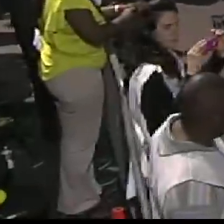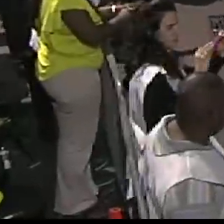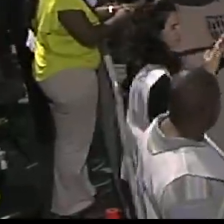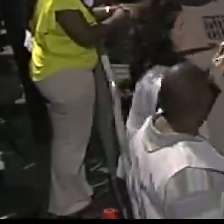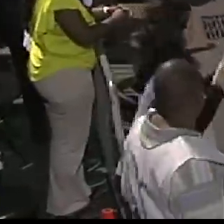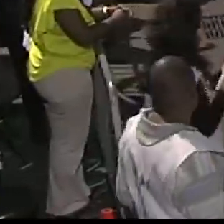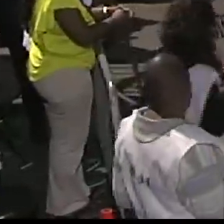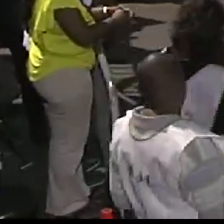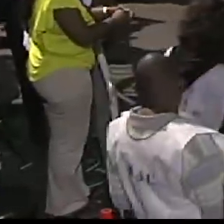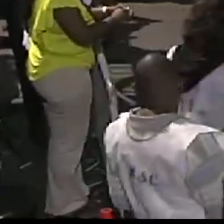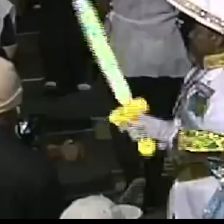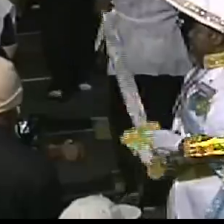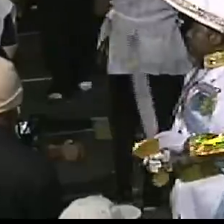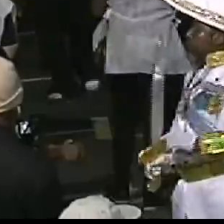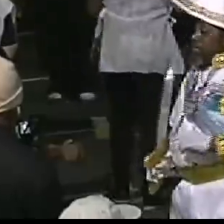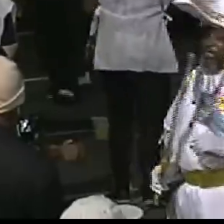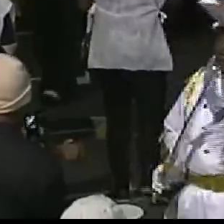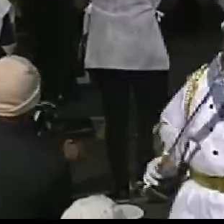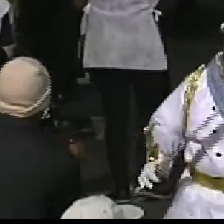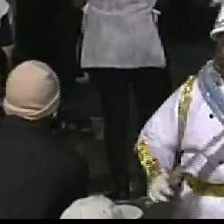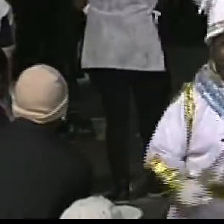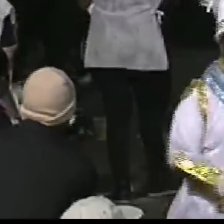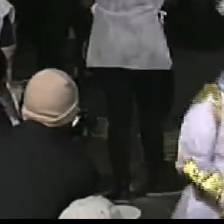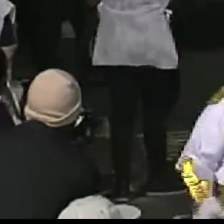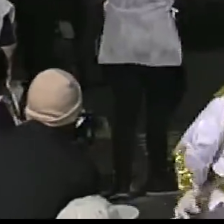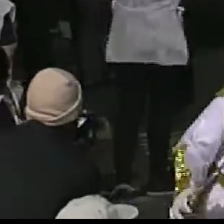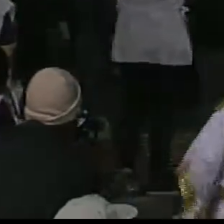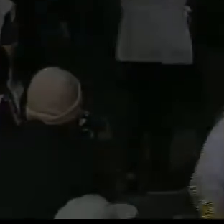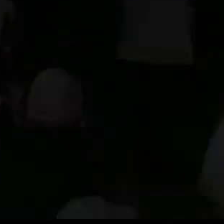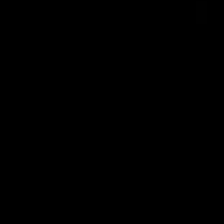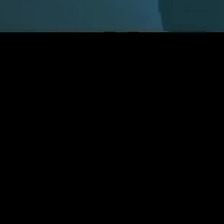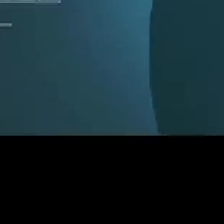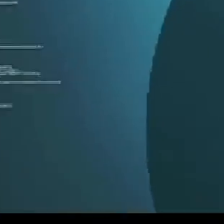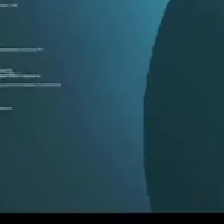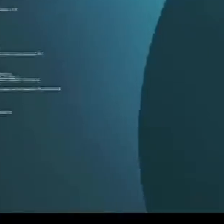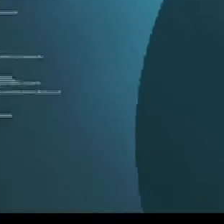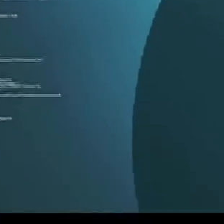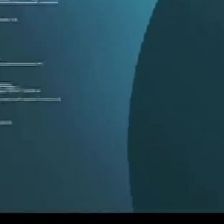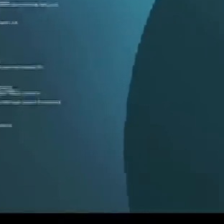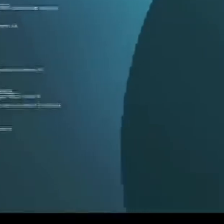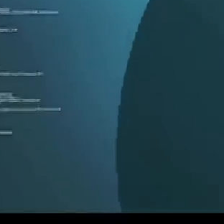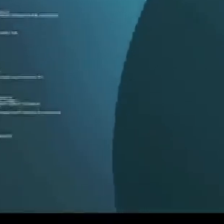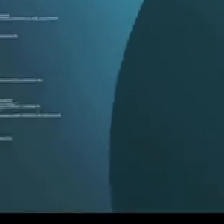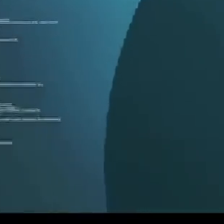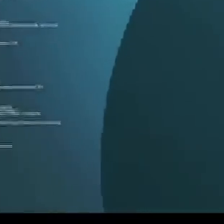two major groups. The Bahamas Tonight starts now.